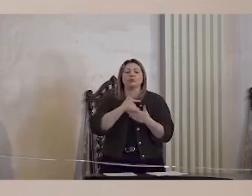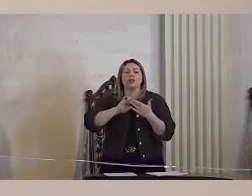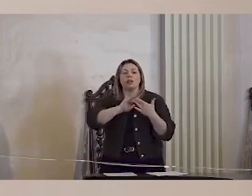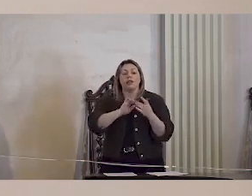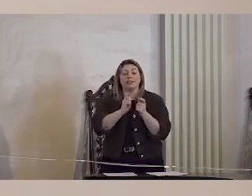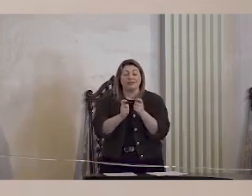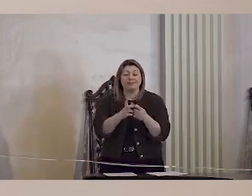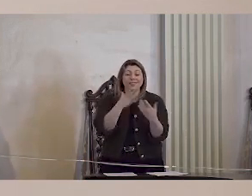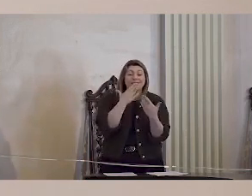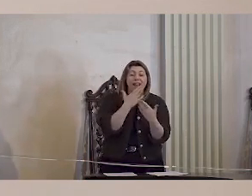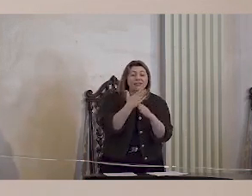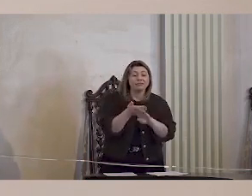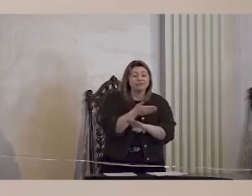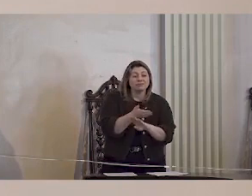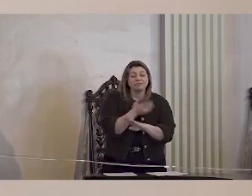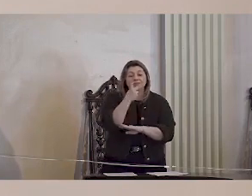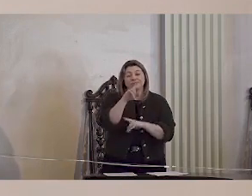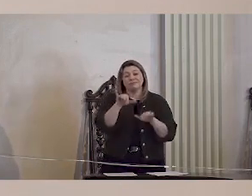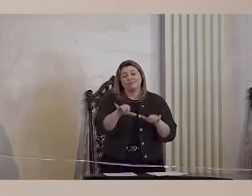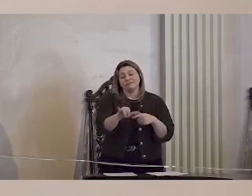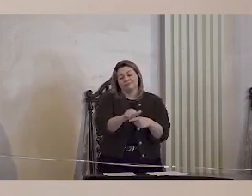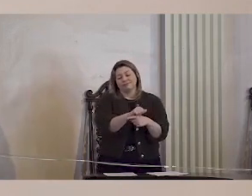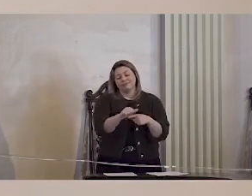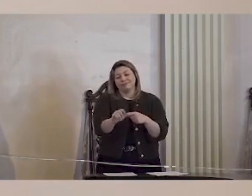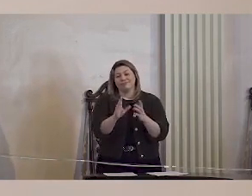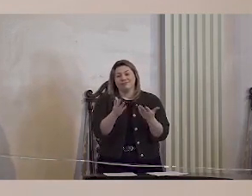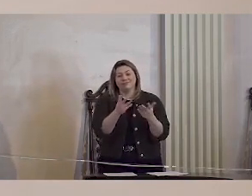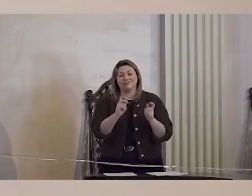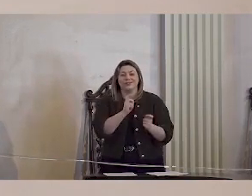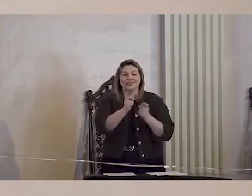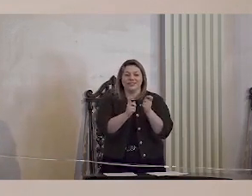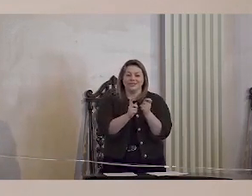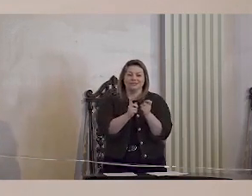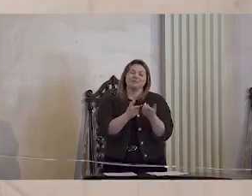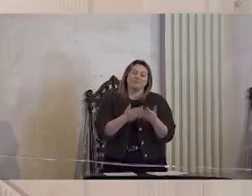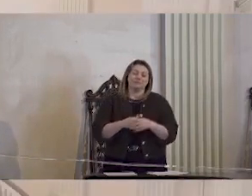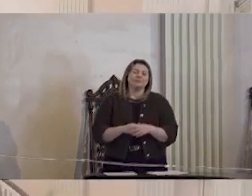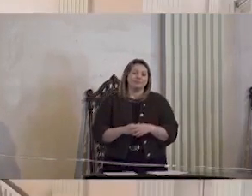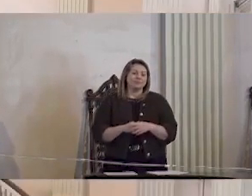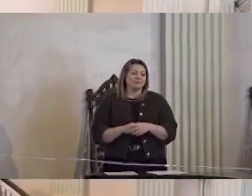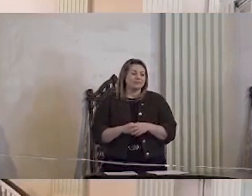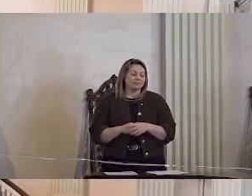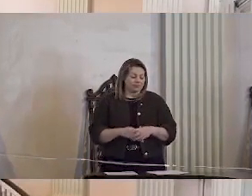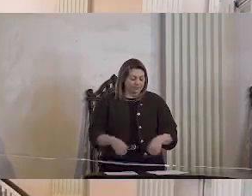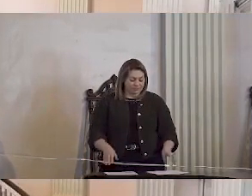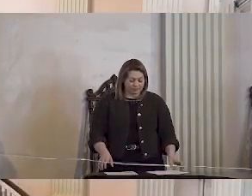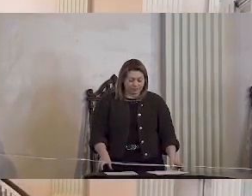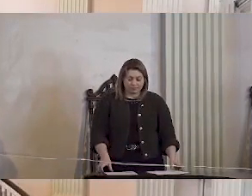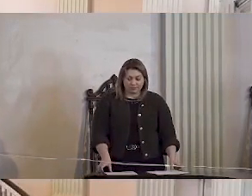in advance for this practice of giving and generosity.